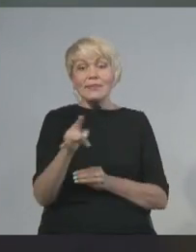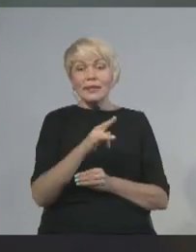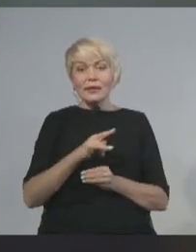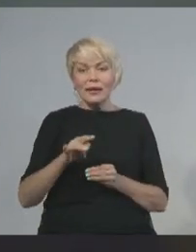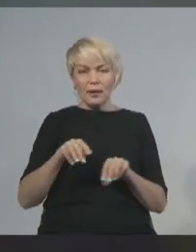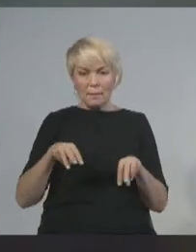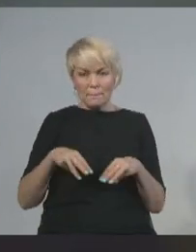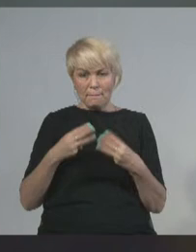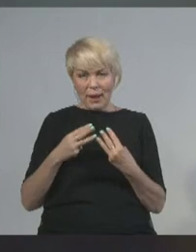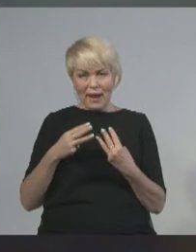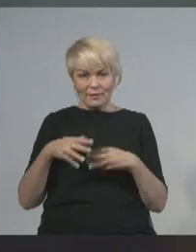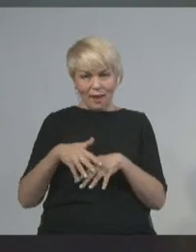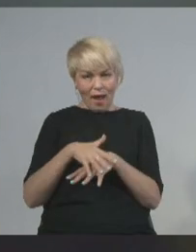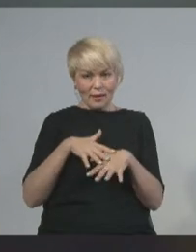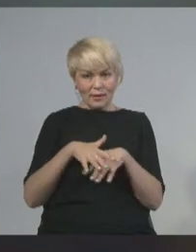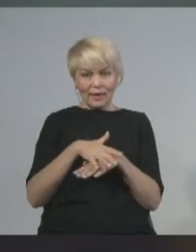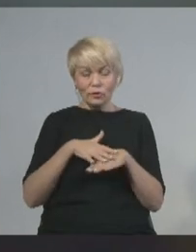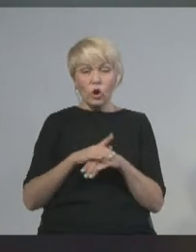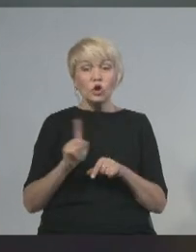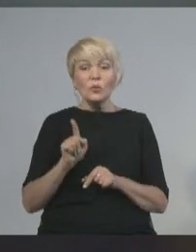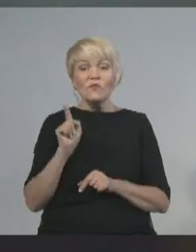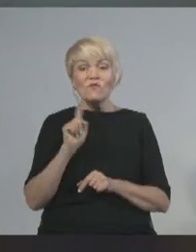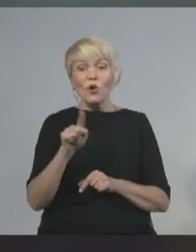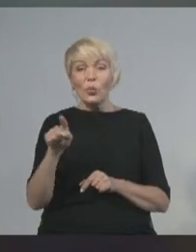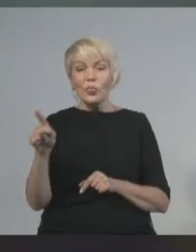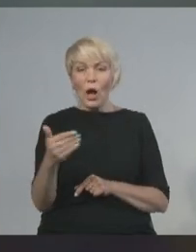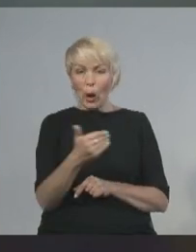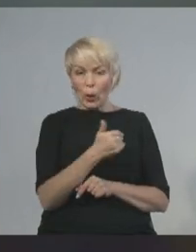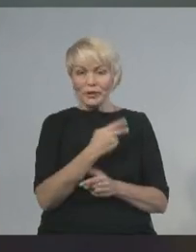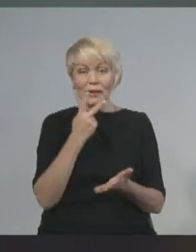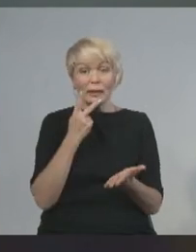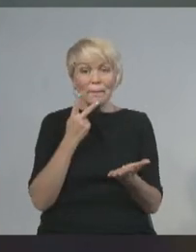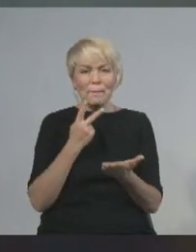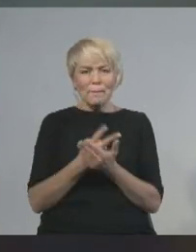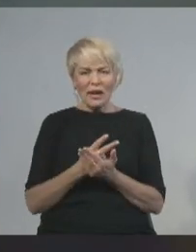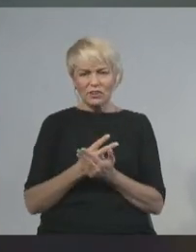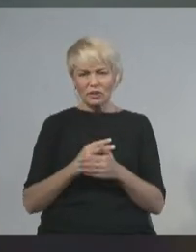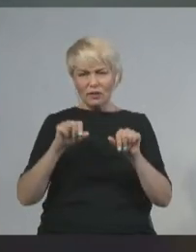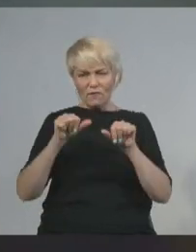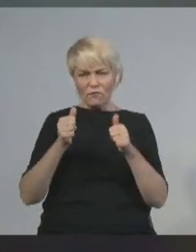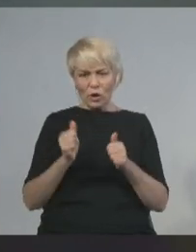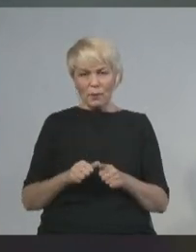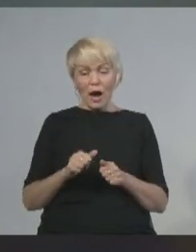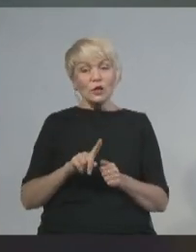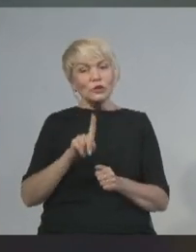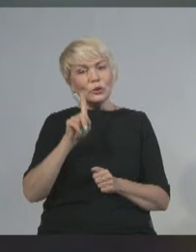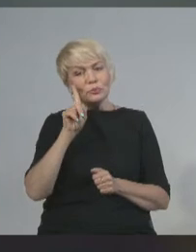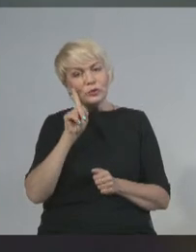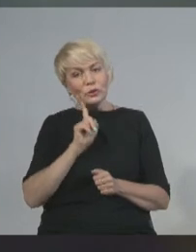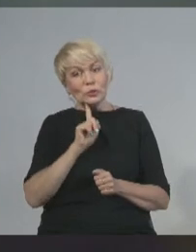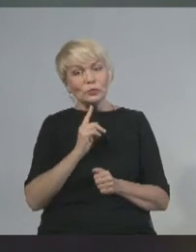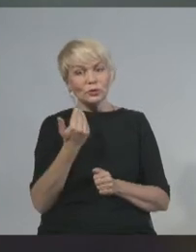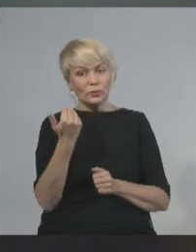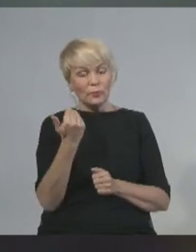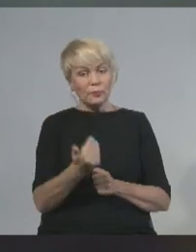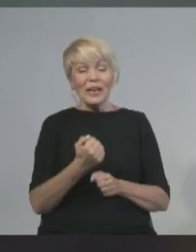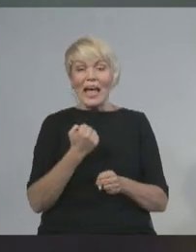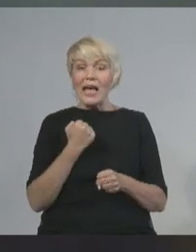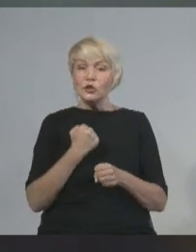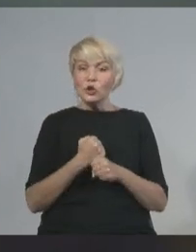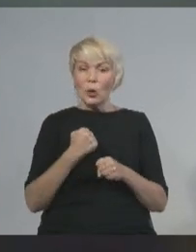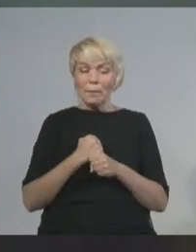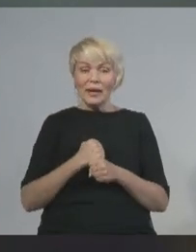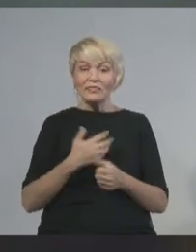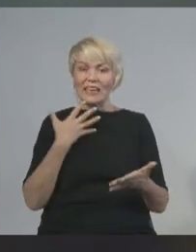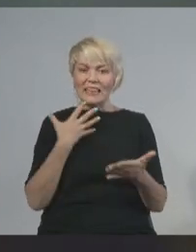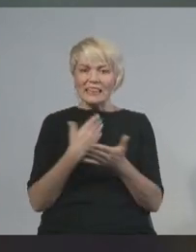this regional media market what the their audience would like which kind of information would they like to